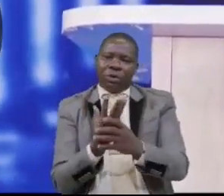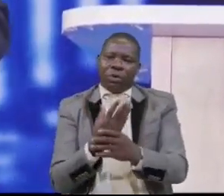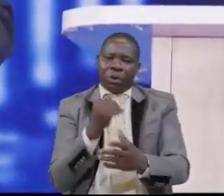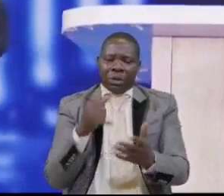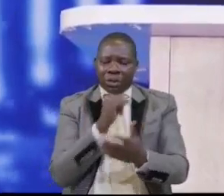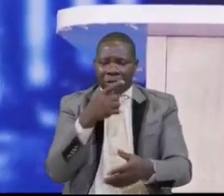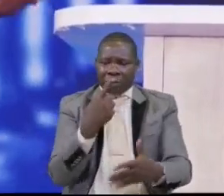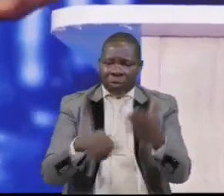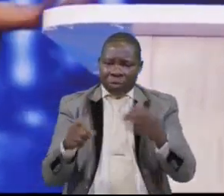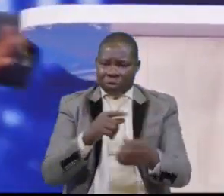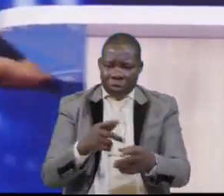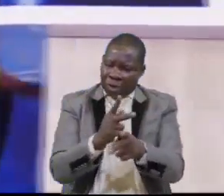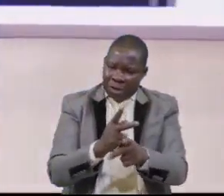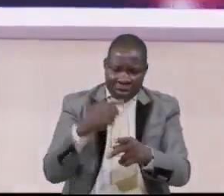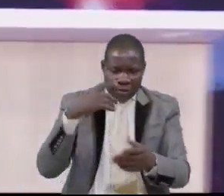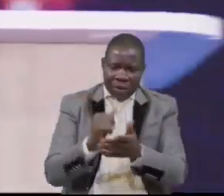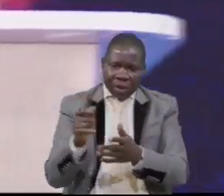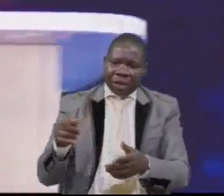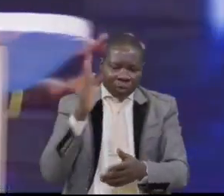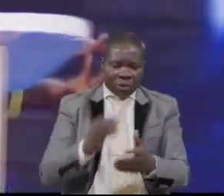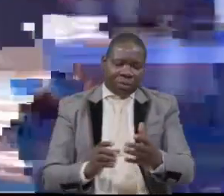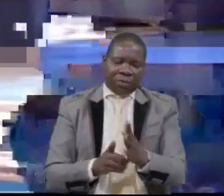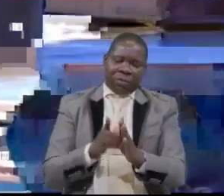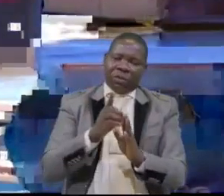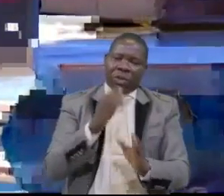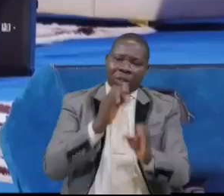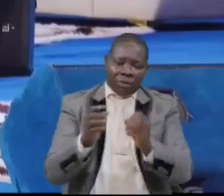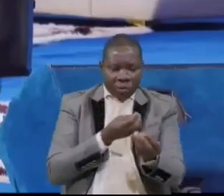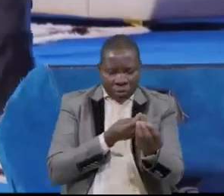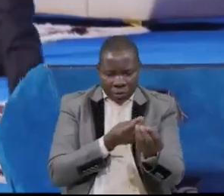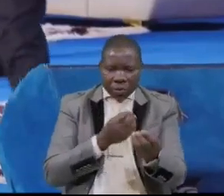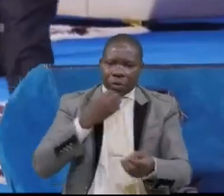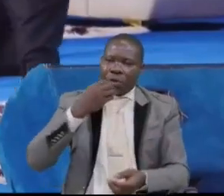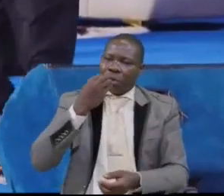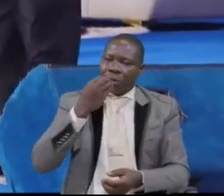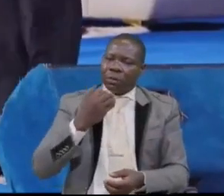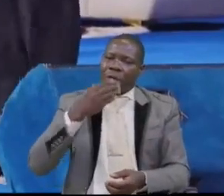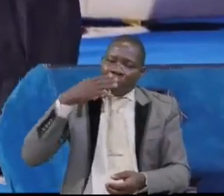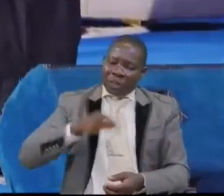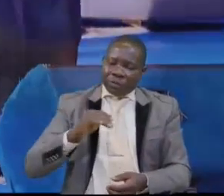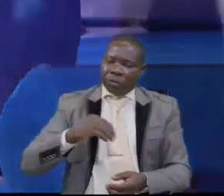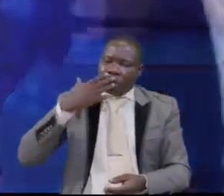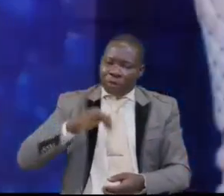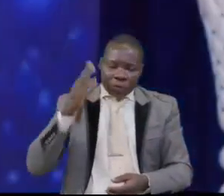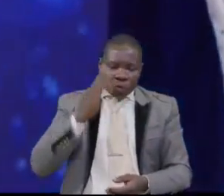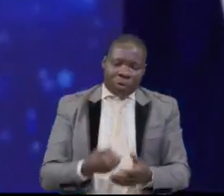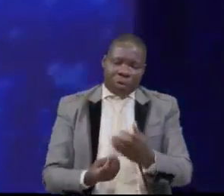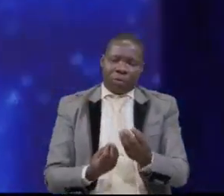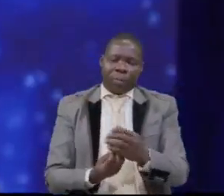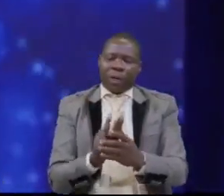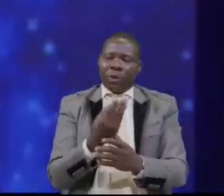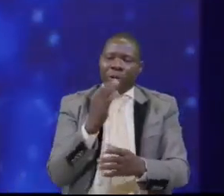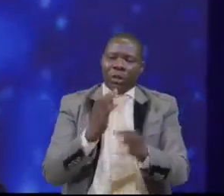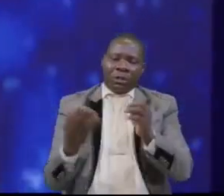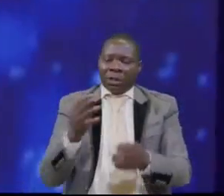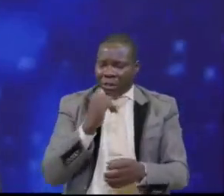will develop if you're not sure evil that evil will grow if there's a little lion there not strong to